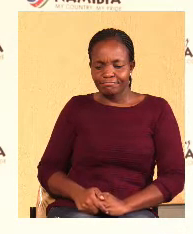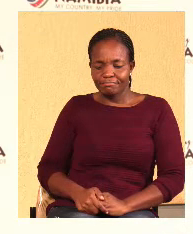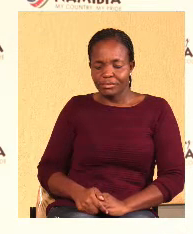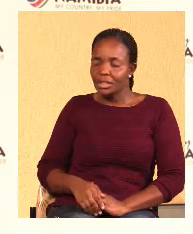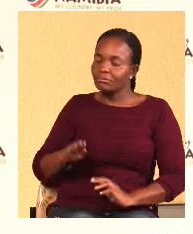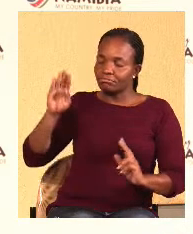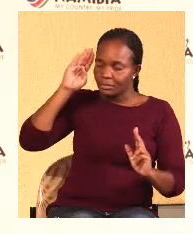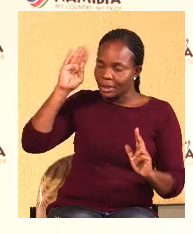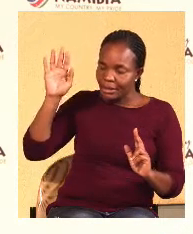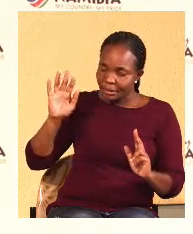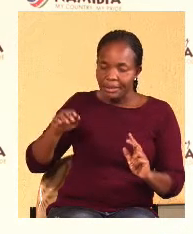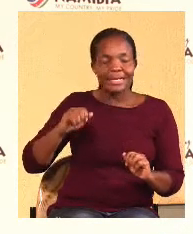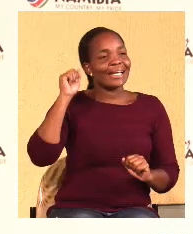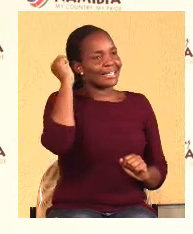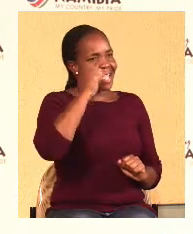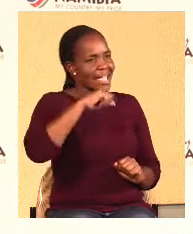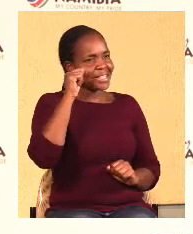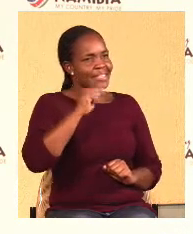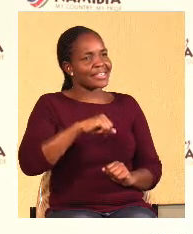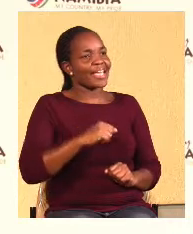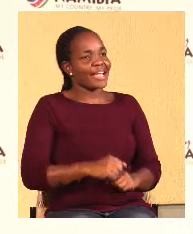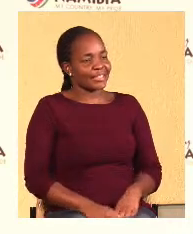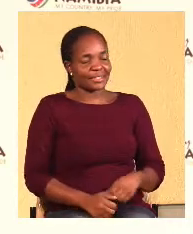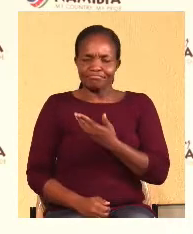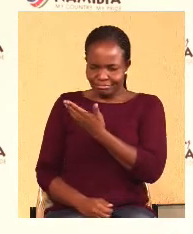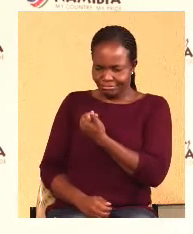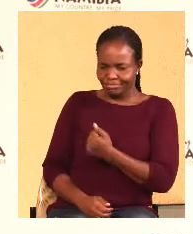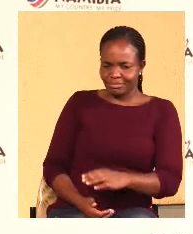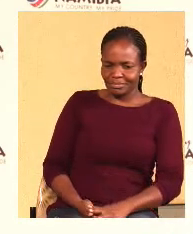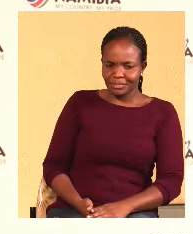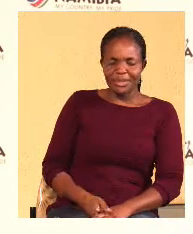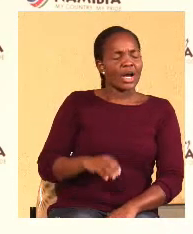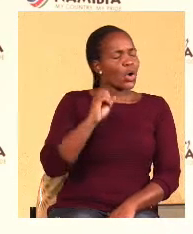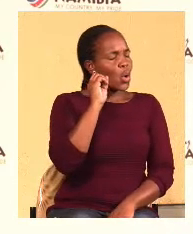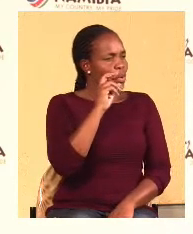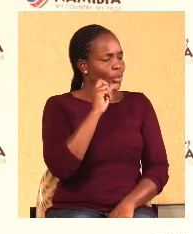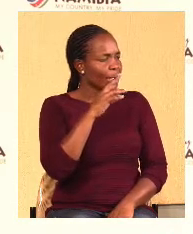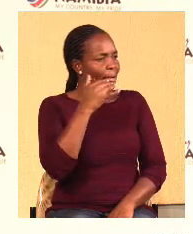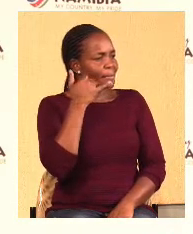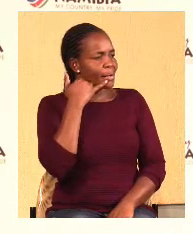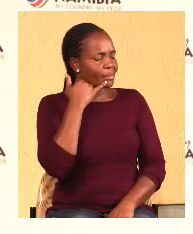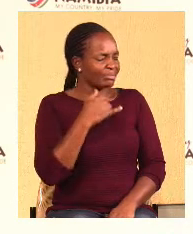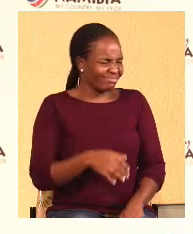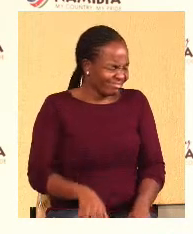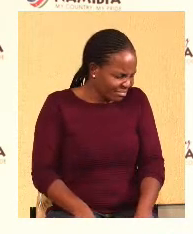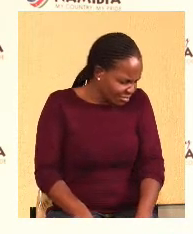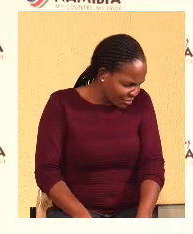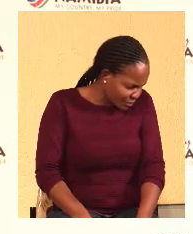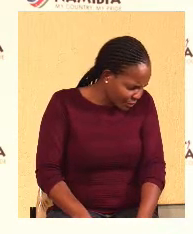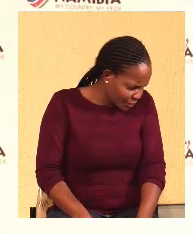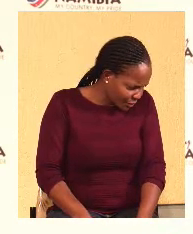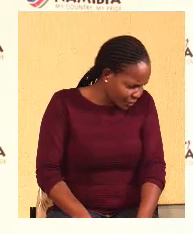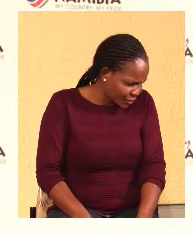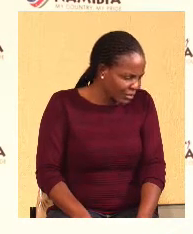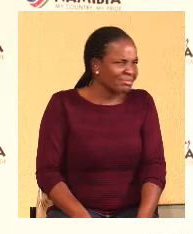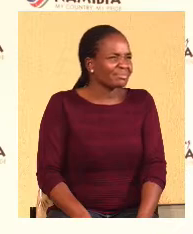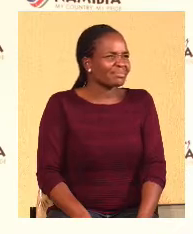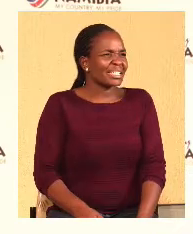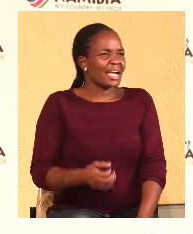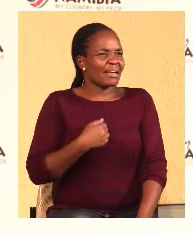Hello, Hafeni. Yes, sir. Please go ahead. All right, sir, I'm having one